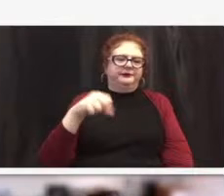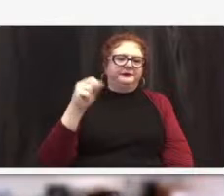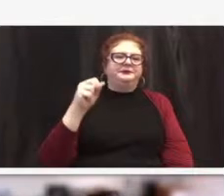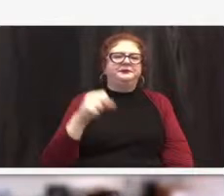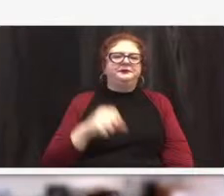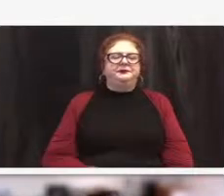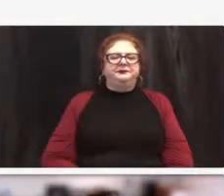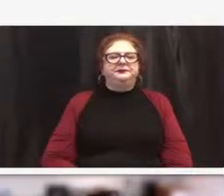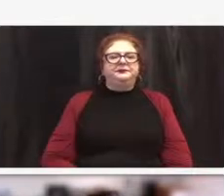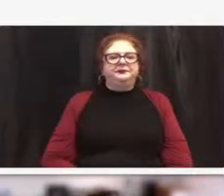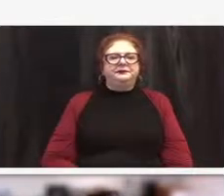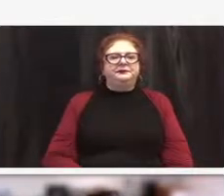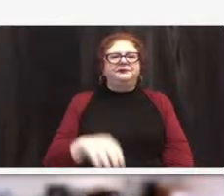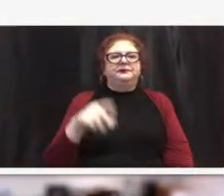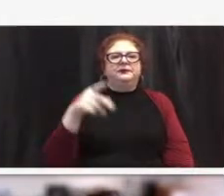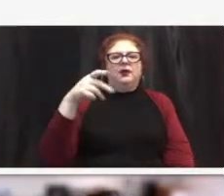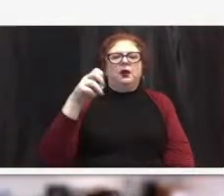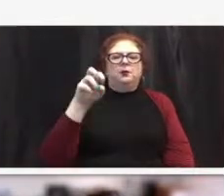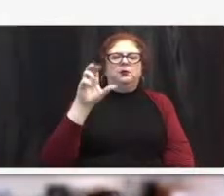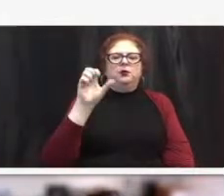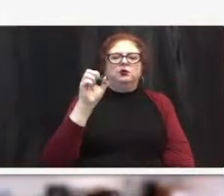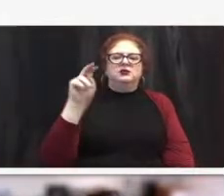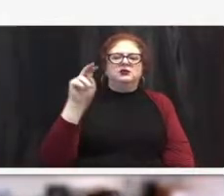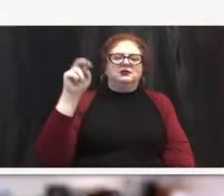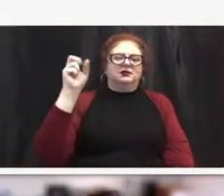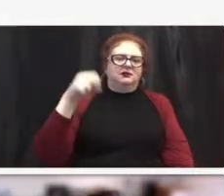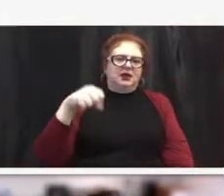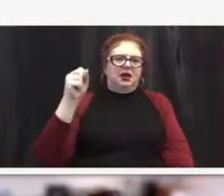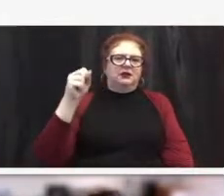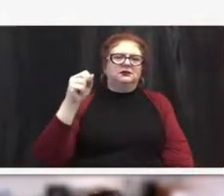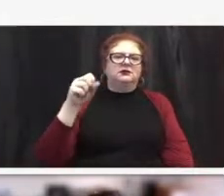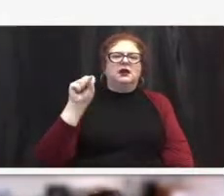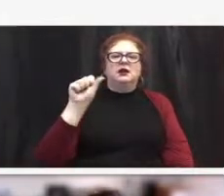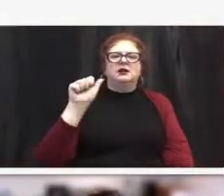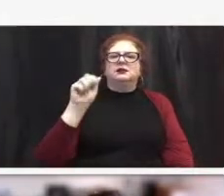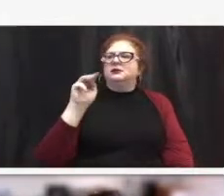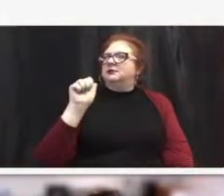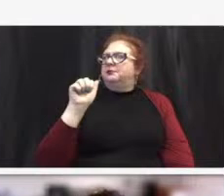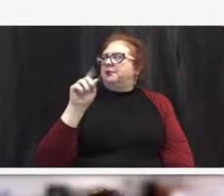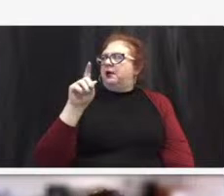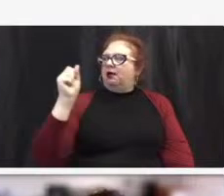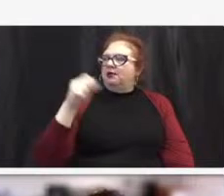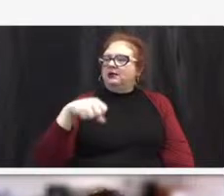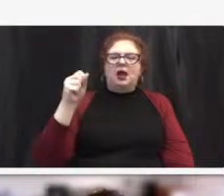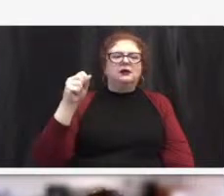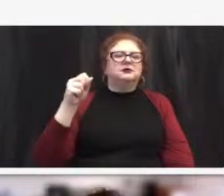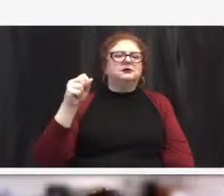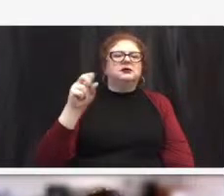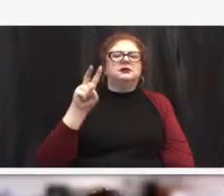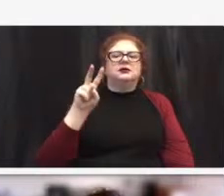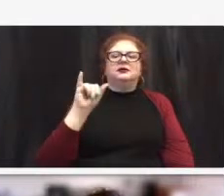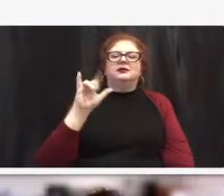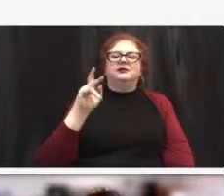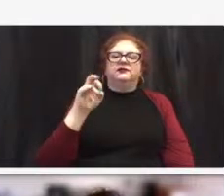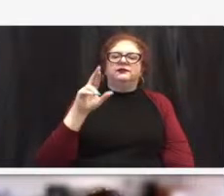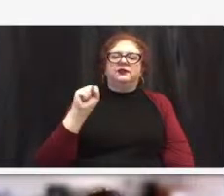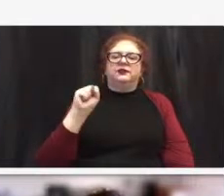Yes. Person, Yes. Samad, Yes. Vickers.